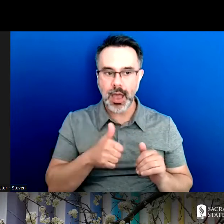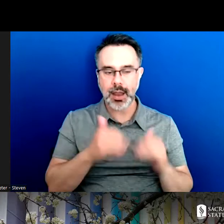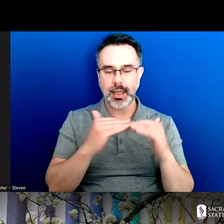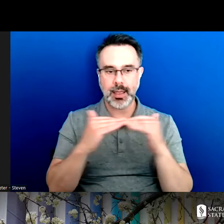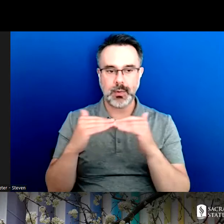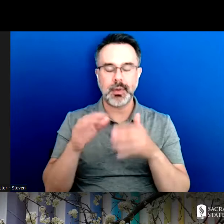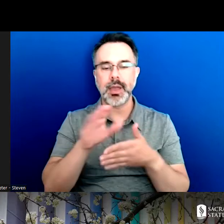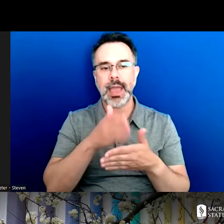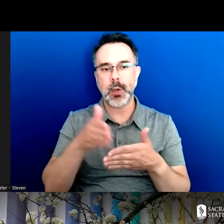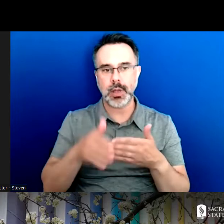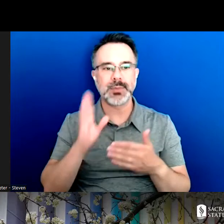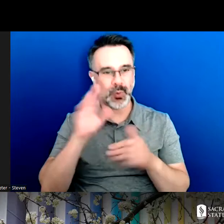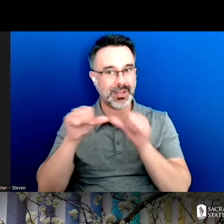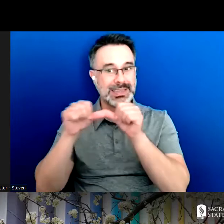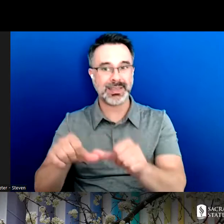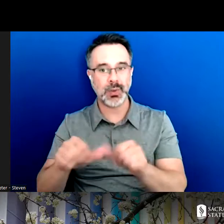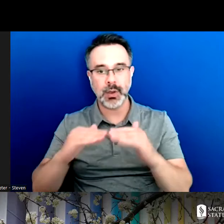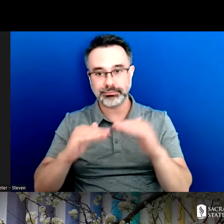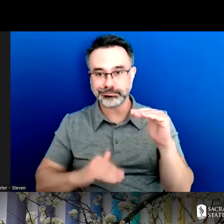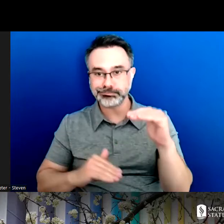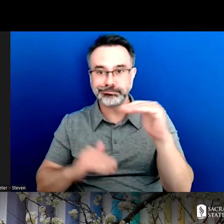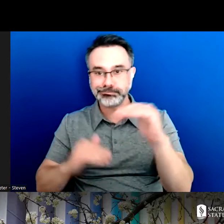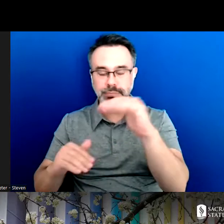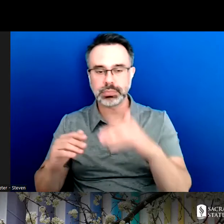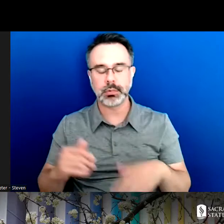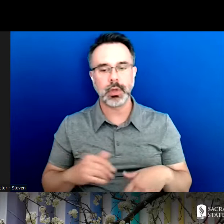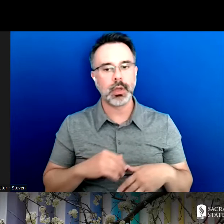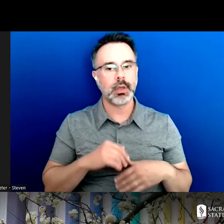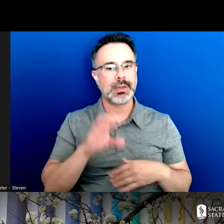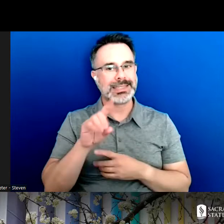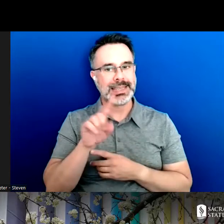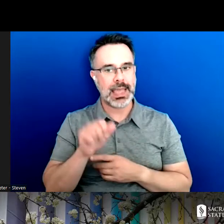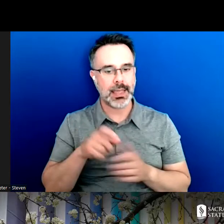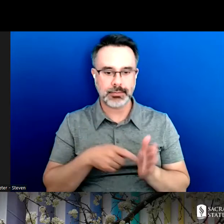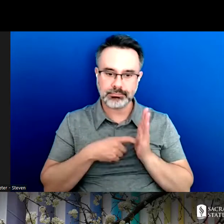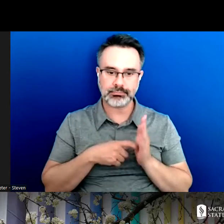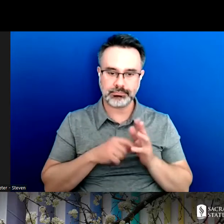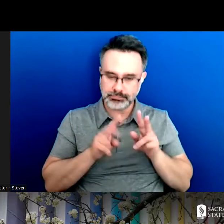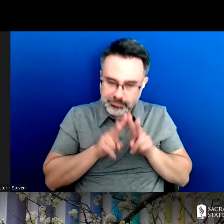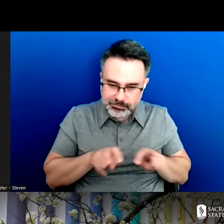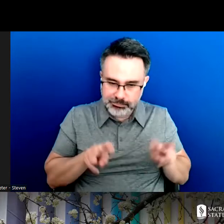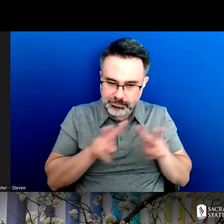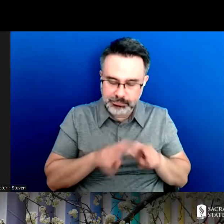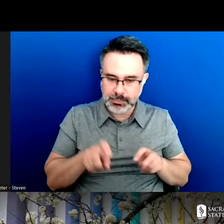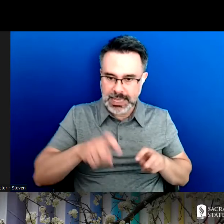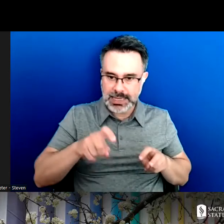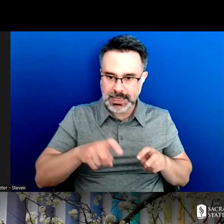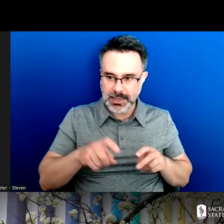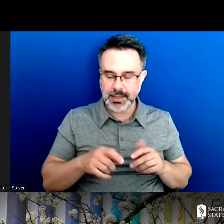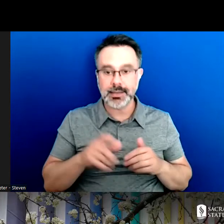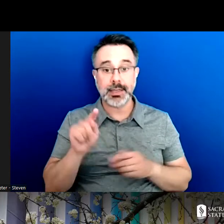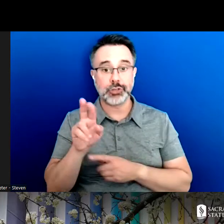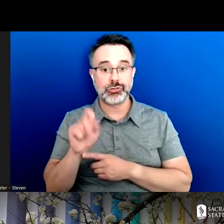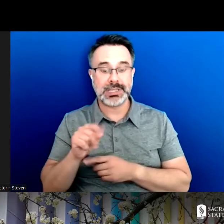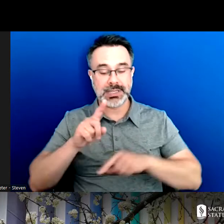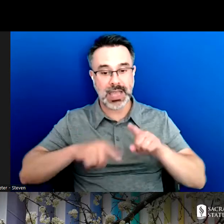continue. It'll be important for CDA to carefully and thoroughly assess need, as this example demonstrates that treating diverse